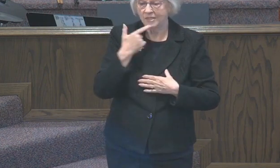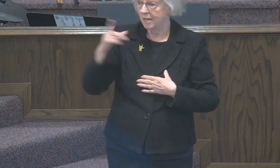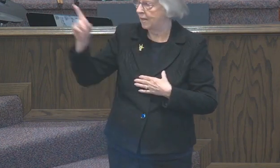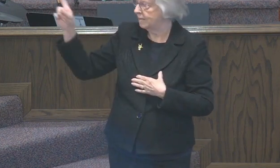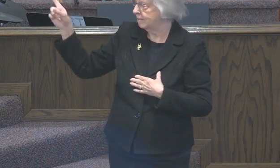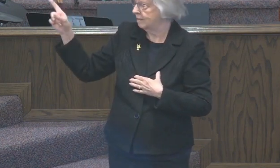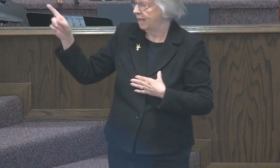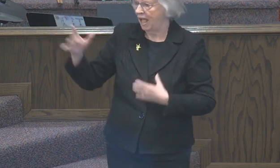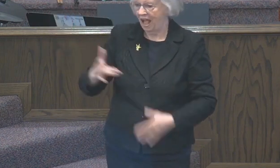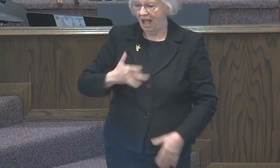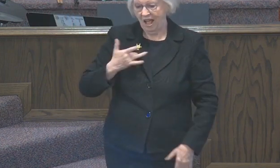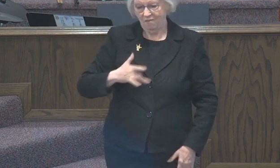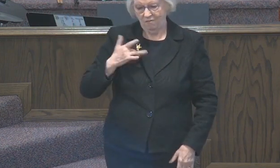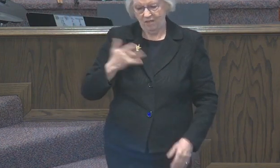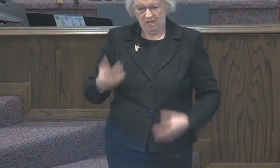moving.